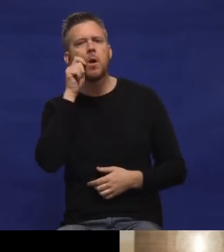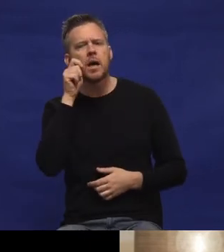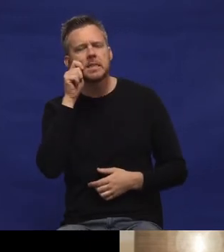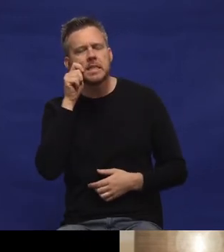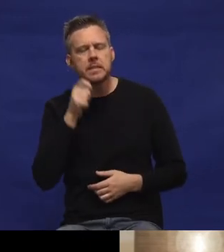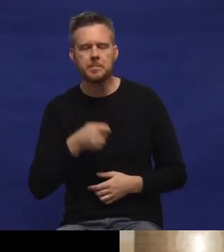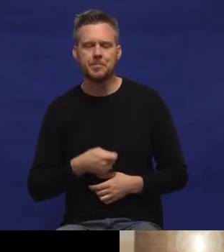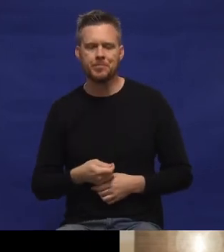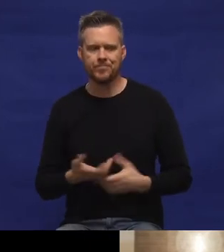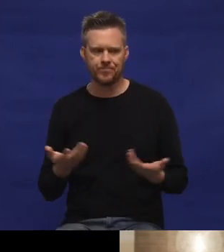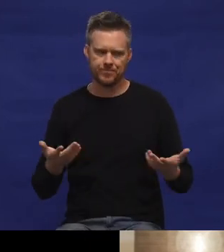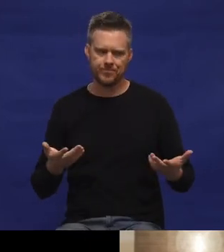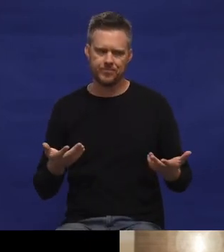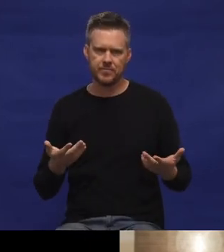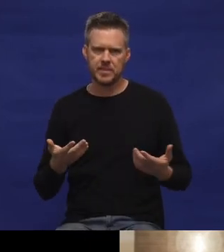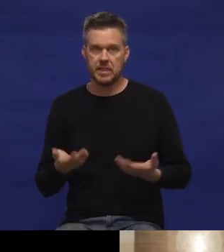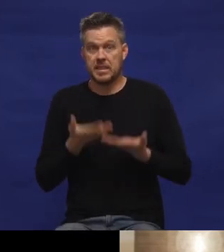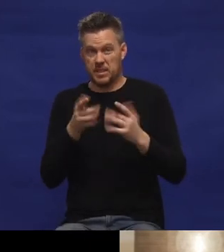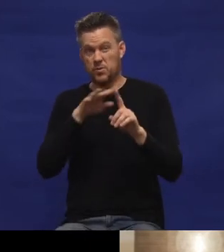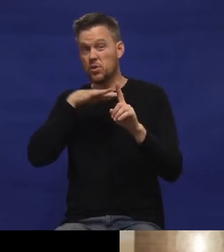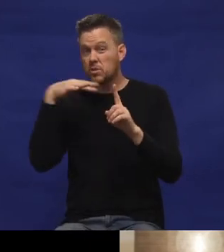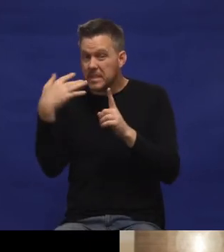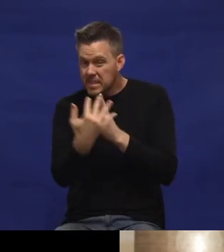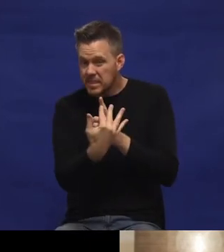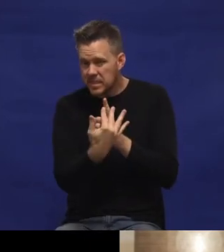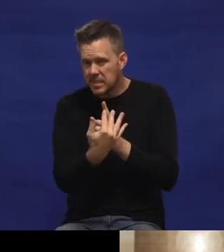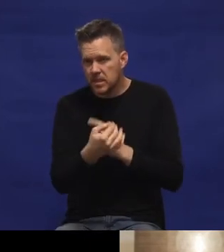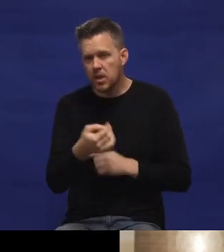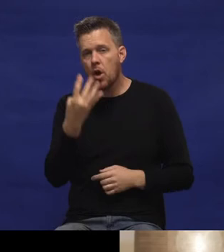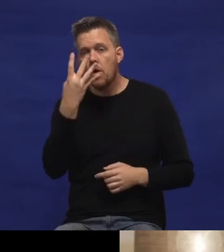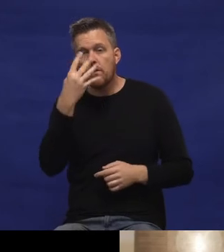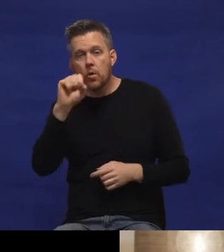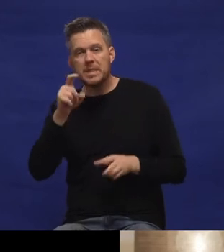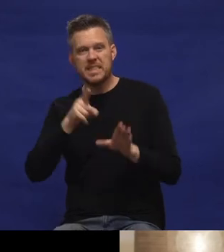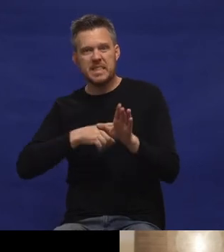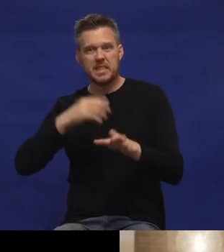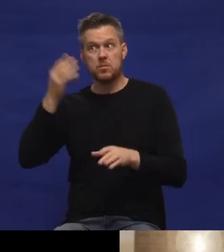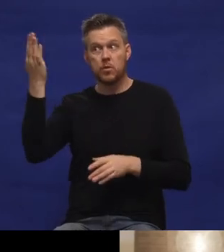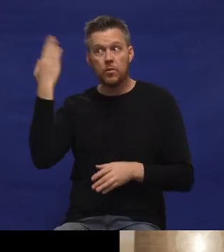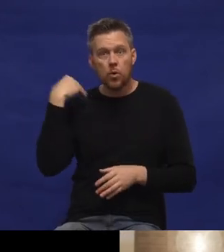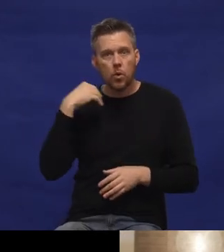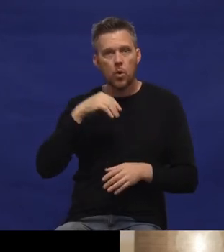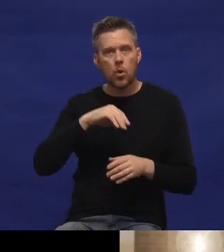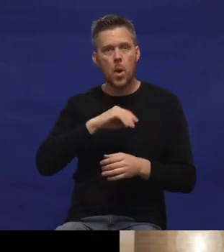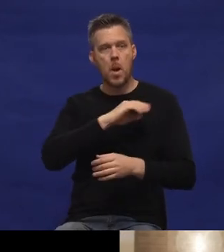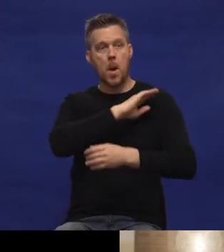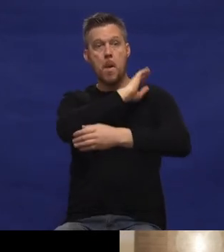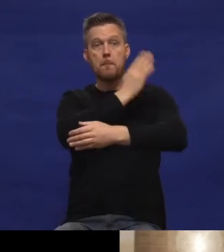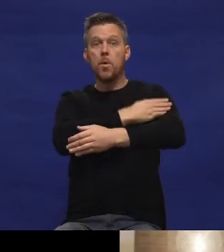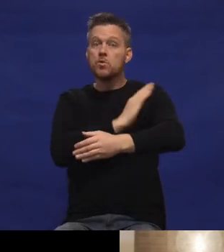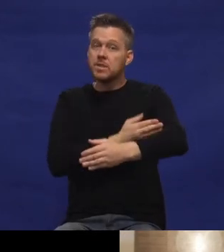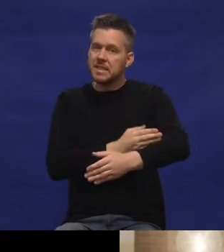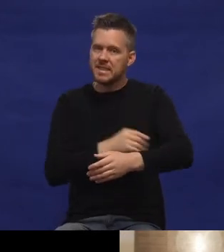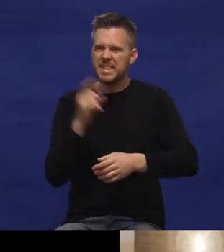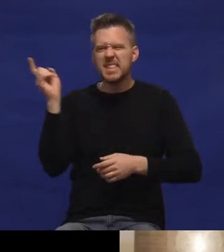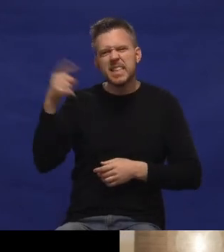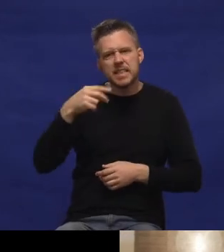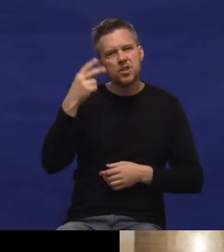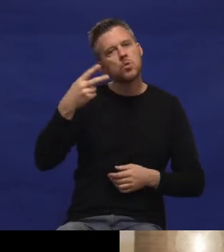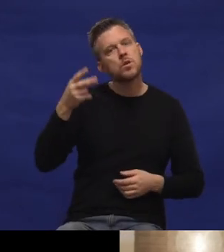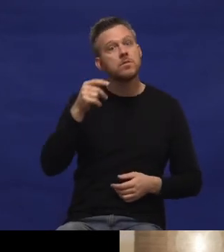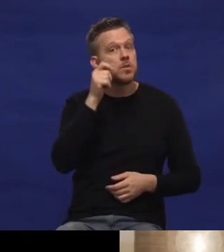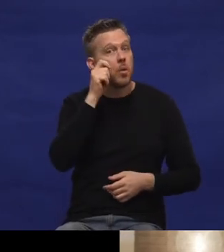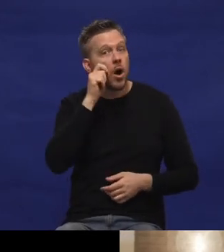bit of context, 40 years earlier, Moses sent in 12 spies to spy out the